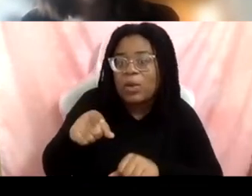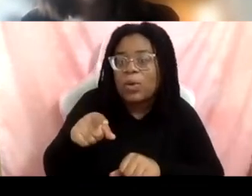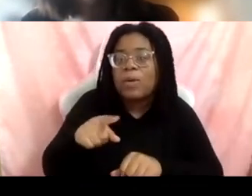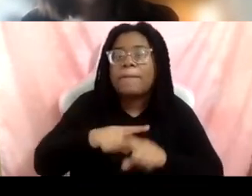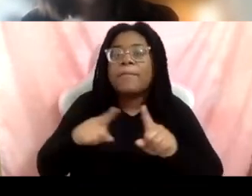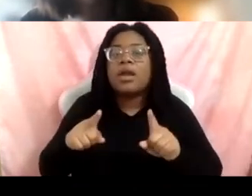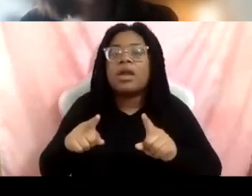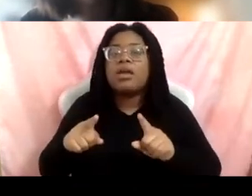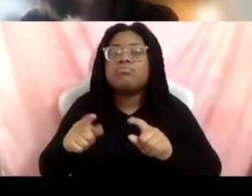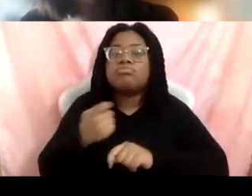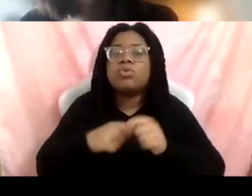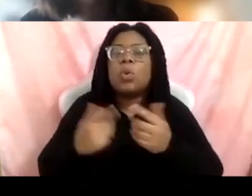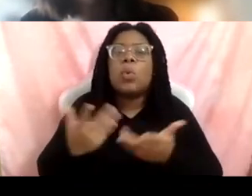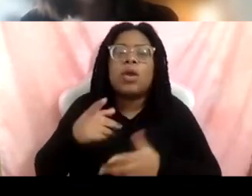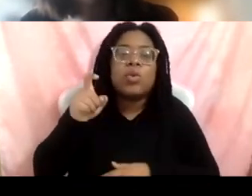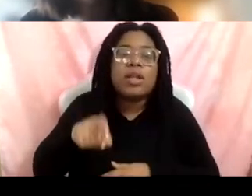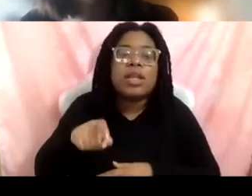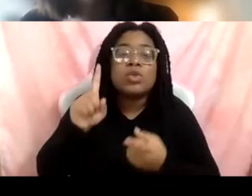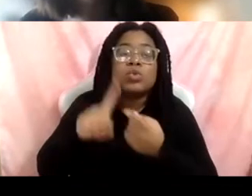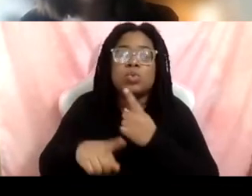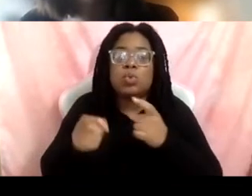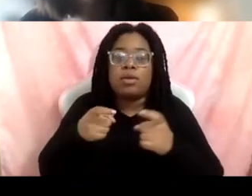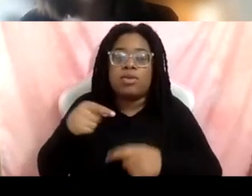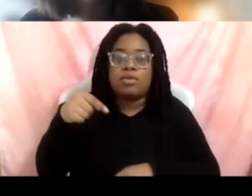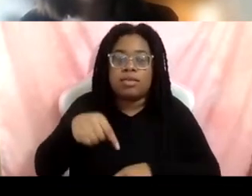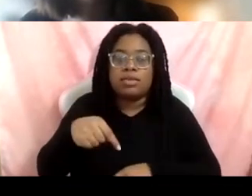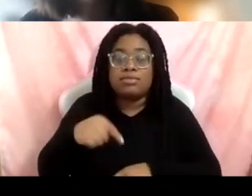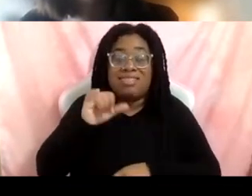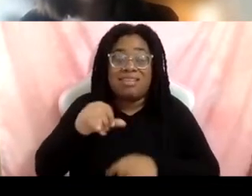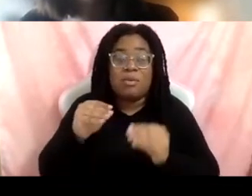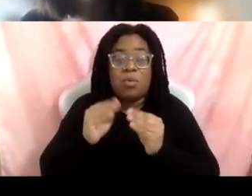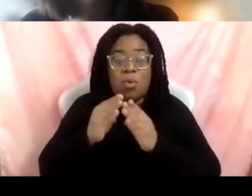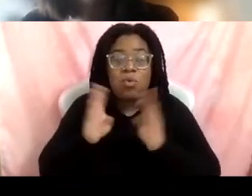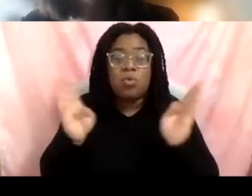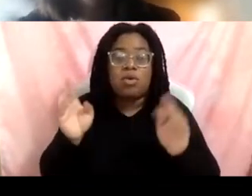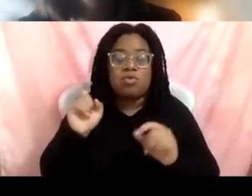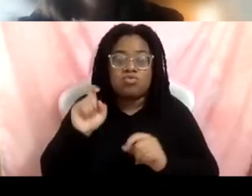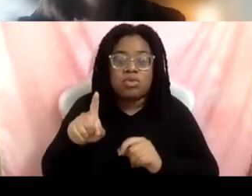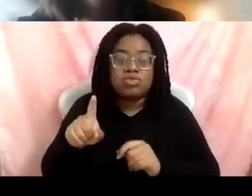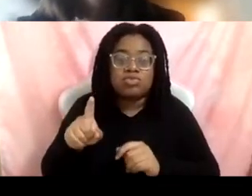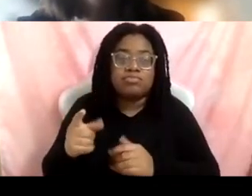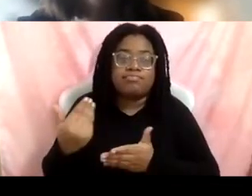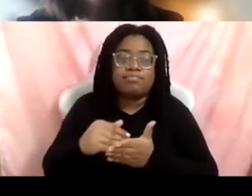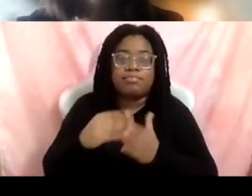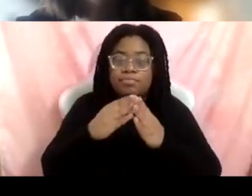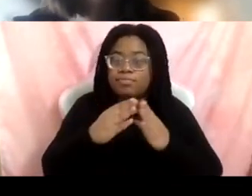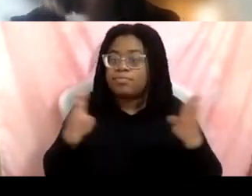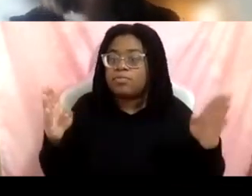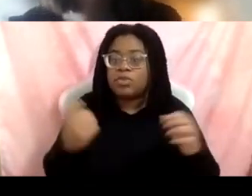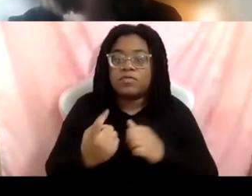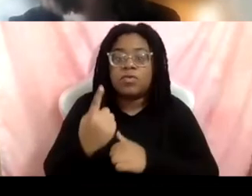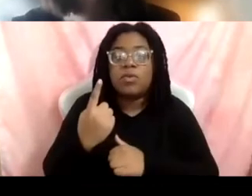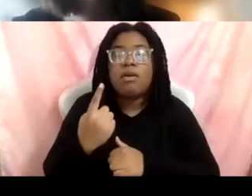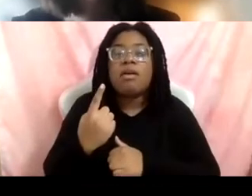do you need to handle this? And I think the more we just open up that question overall to everyone, it's